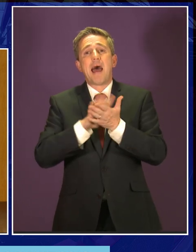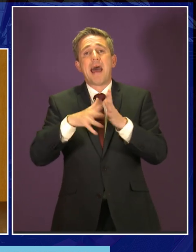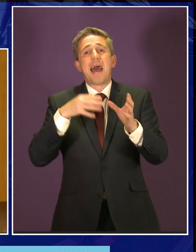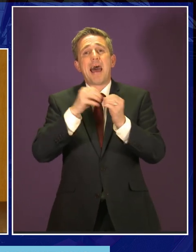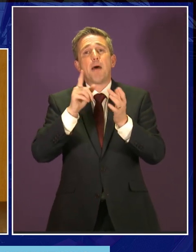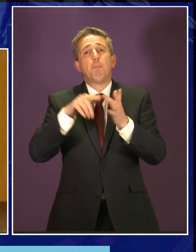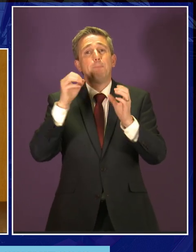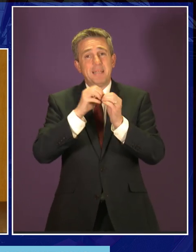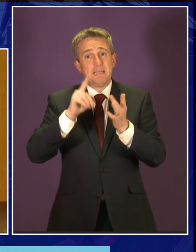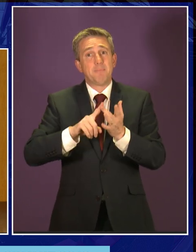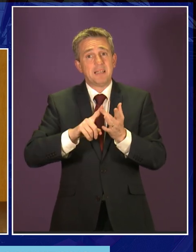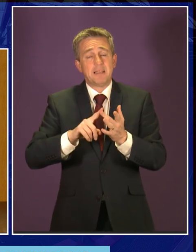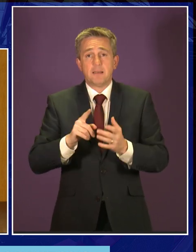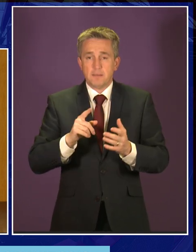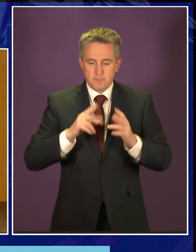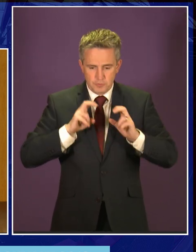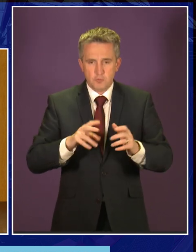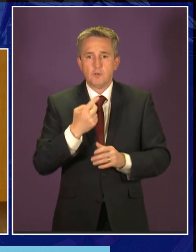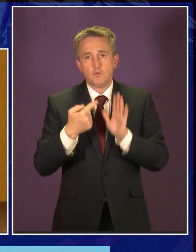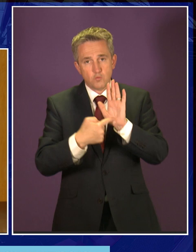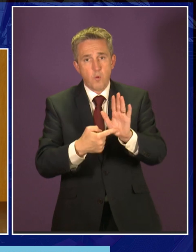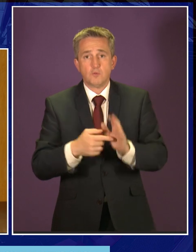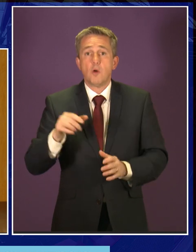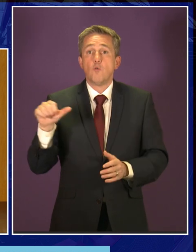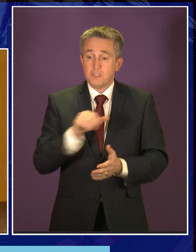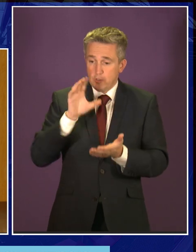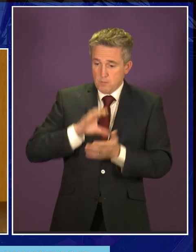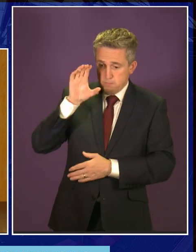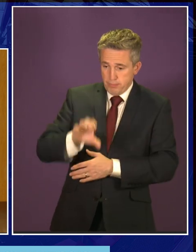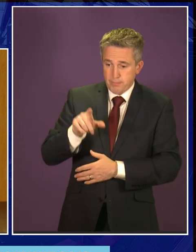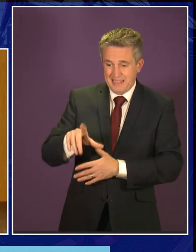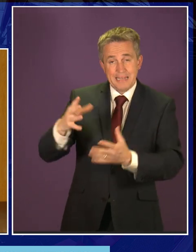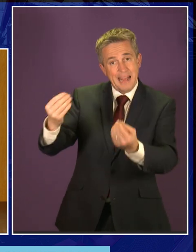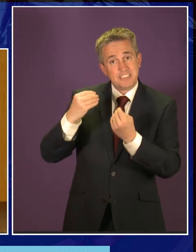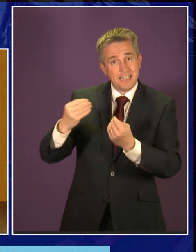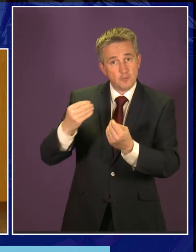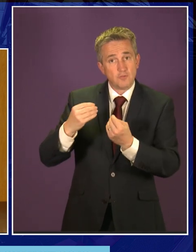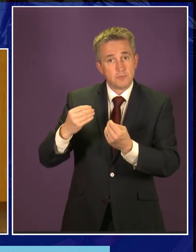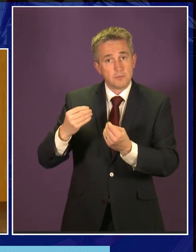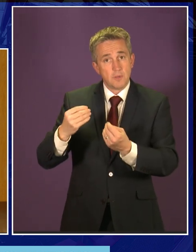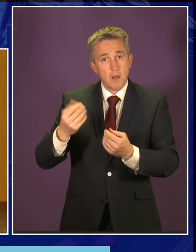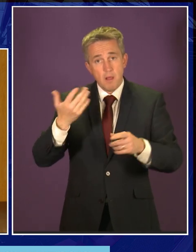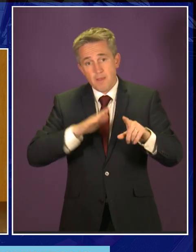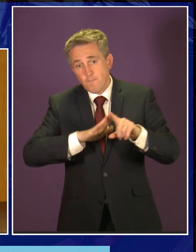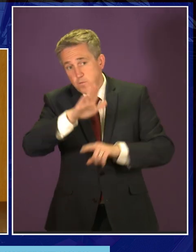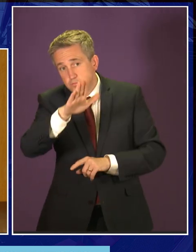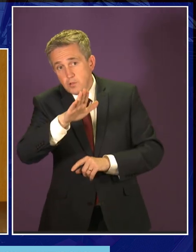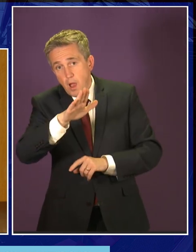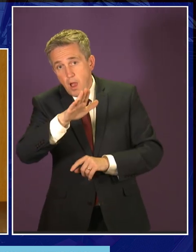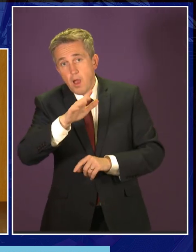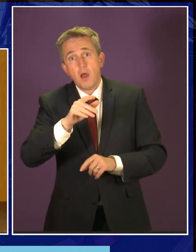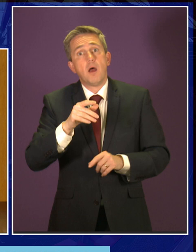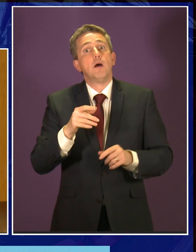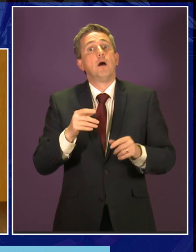evidence-based request that we invest in creative education because the greatest resource that we have for our future is the creative